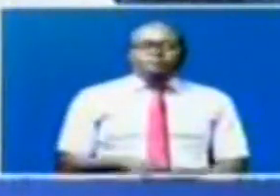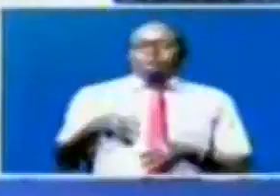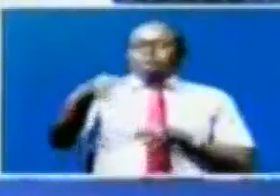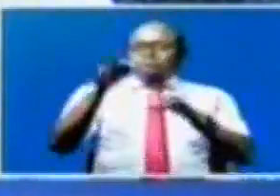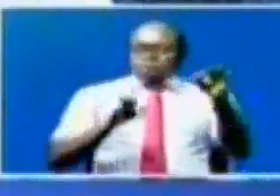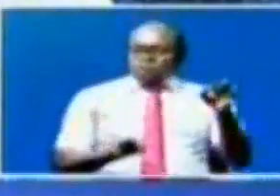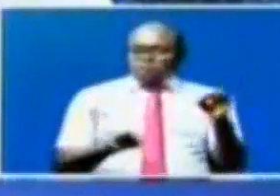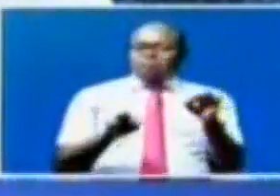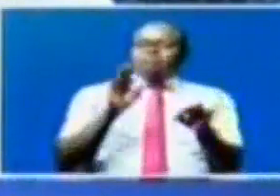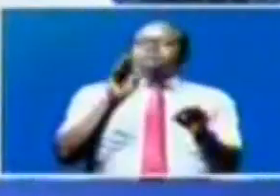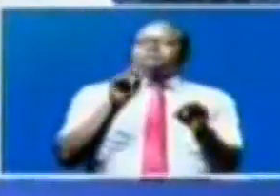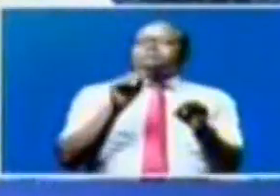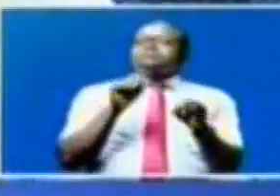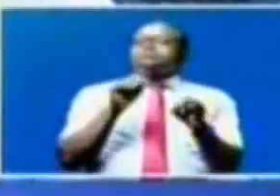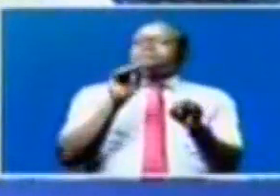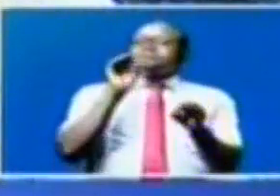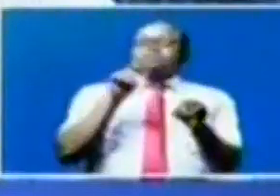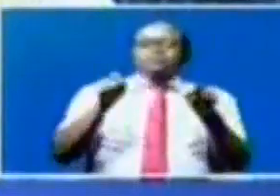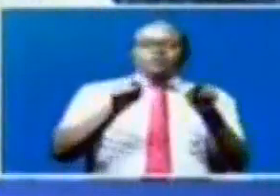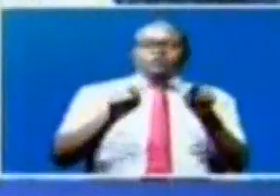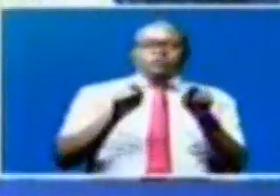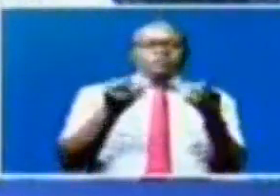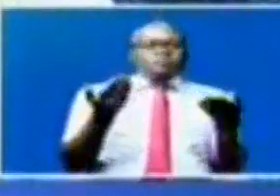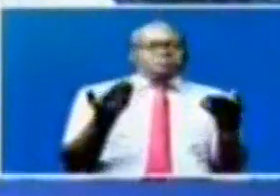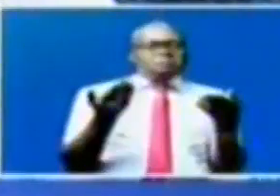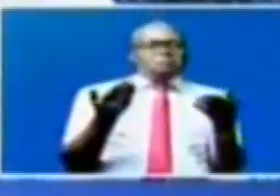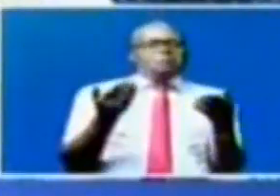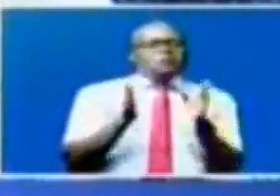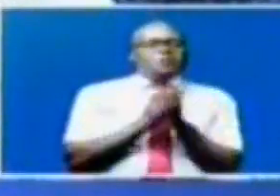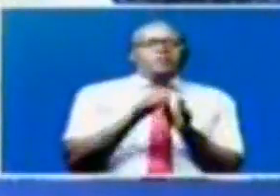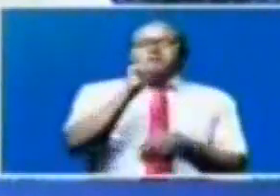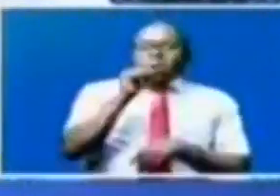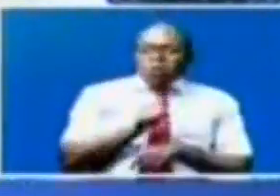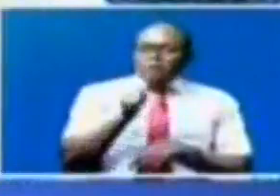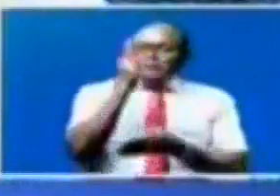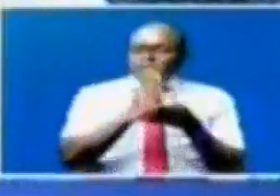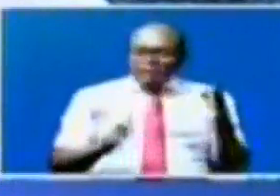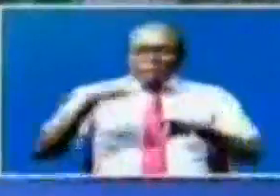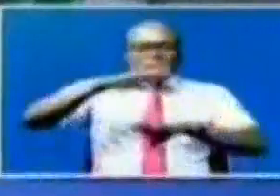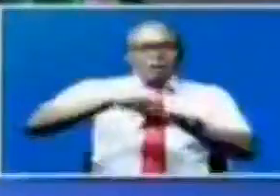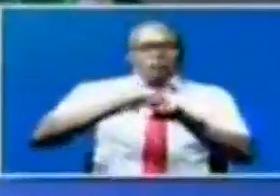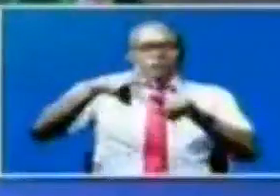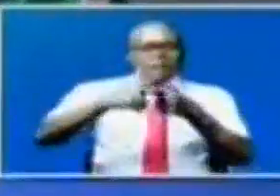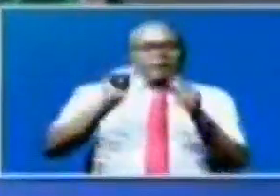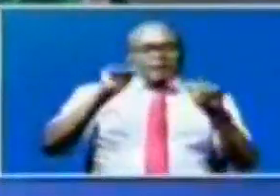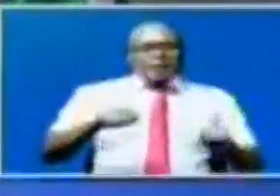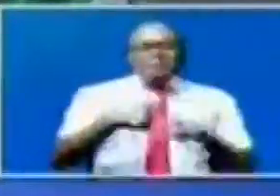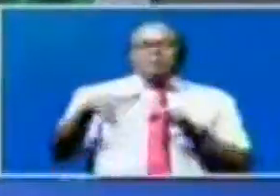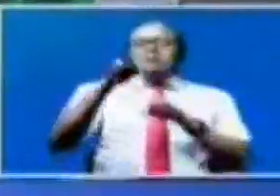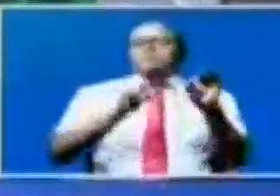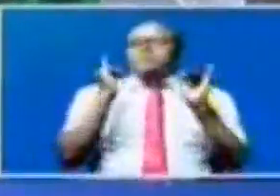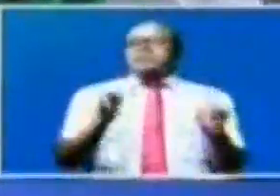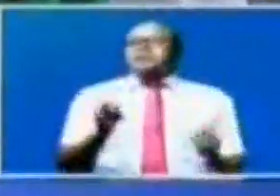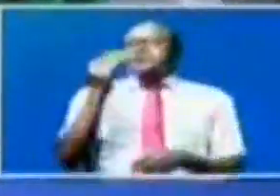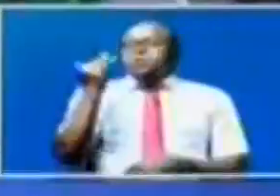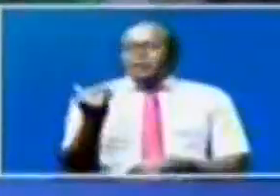replacement of speed governors with the new ones, even for those that are serviceable. The